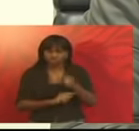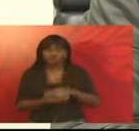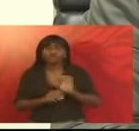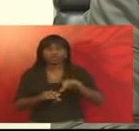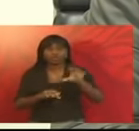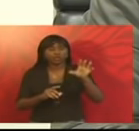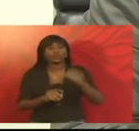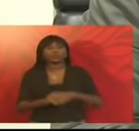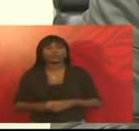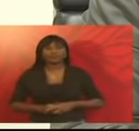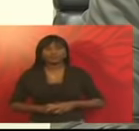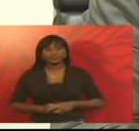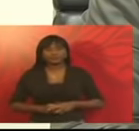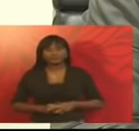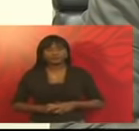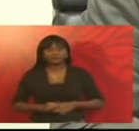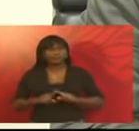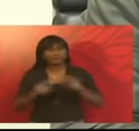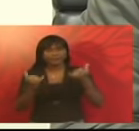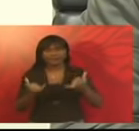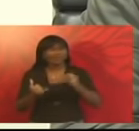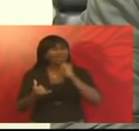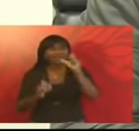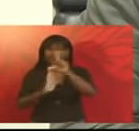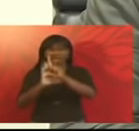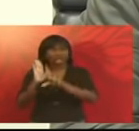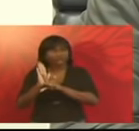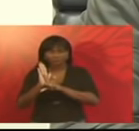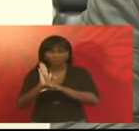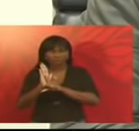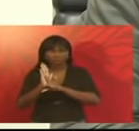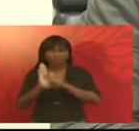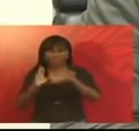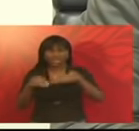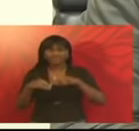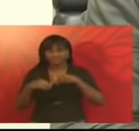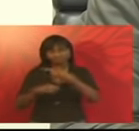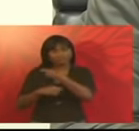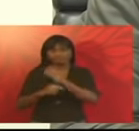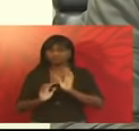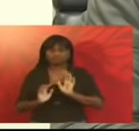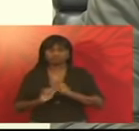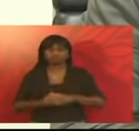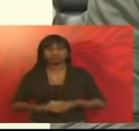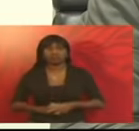be vaccinated. But at this point in time, the vaccine is not mandatory. That policy has not changed.